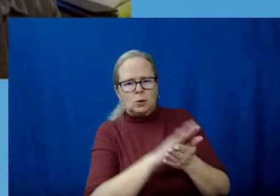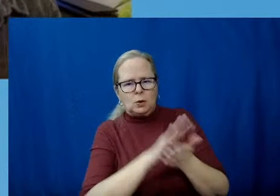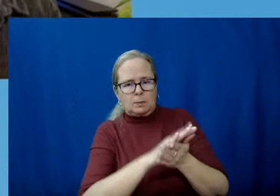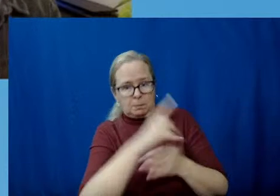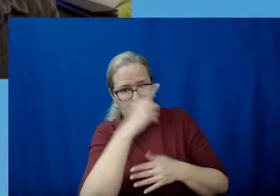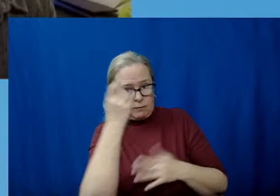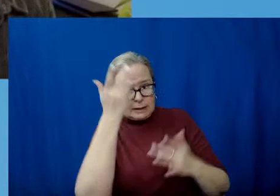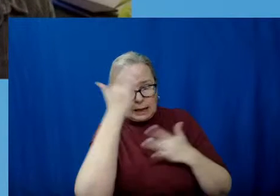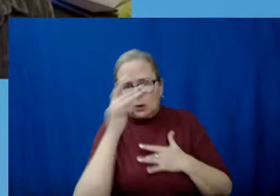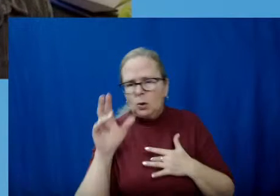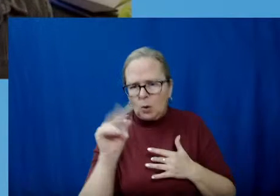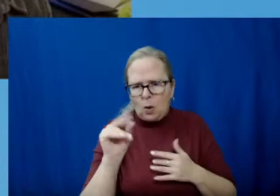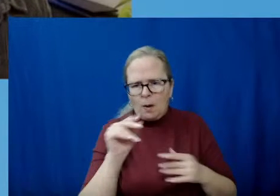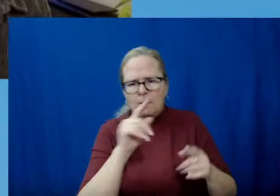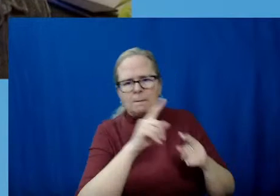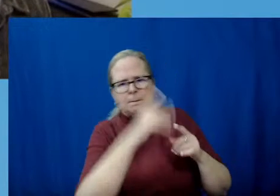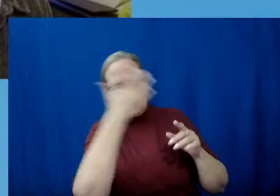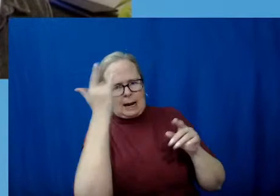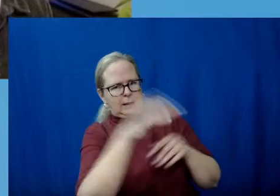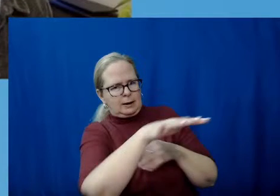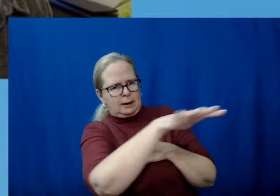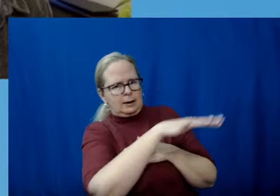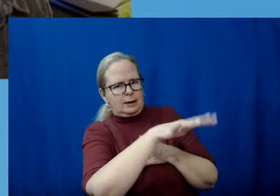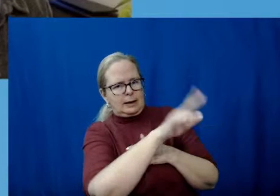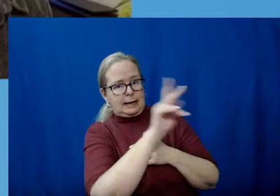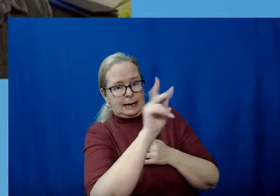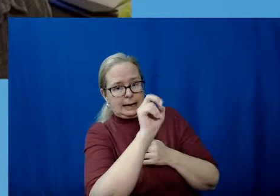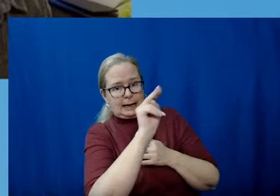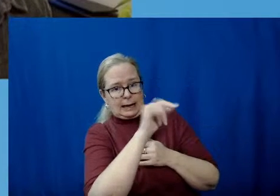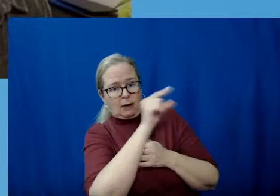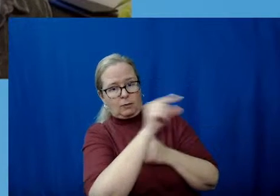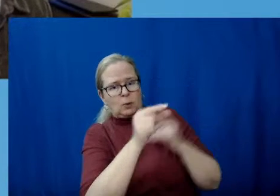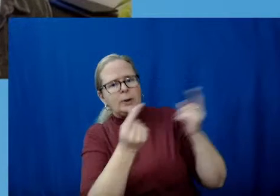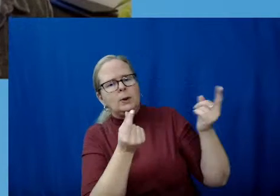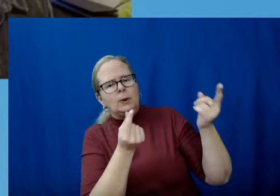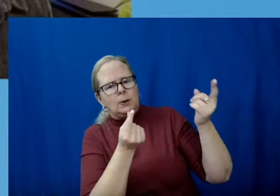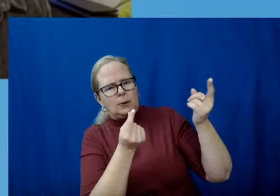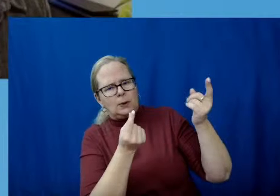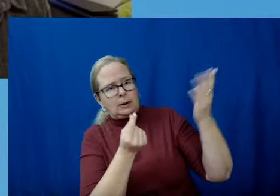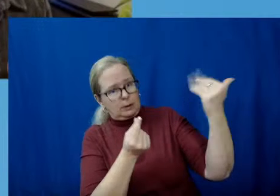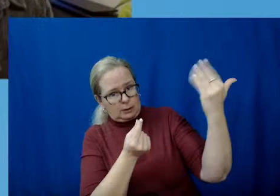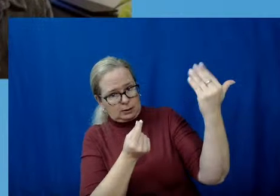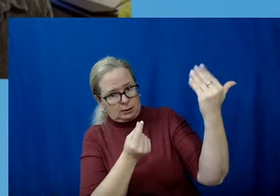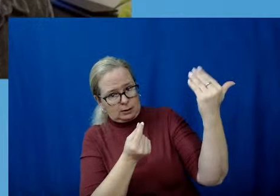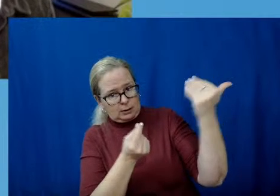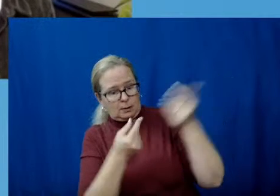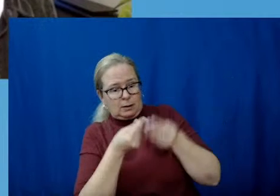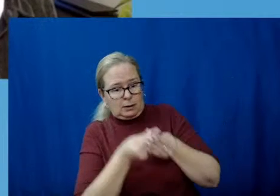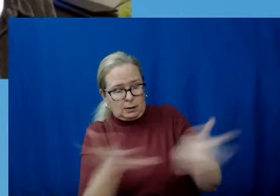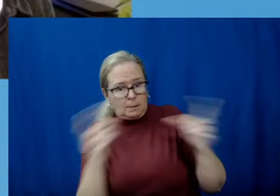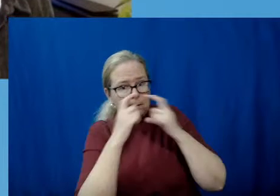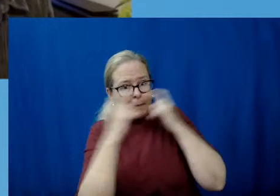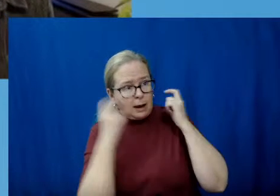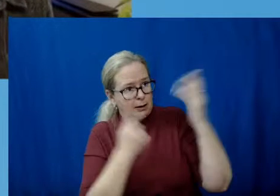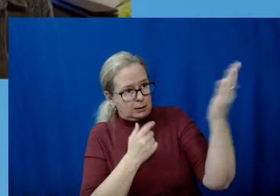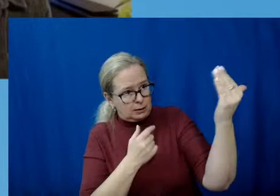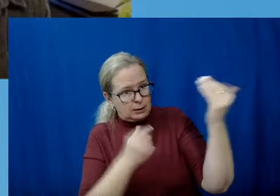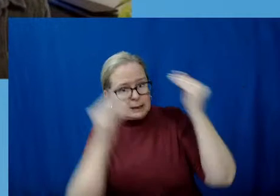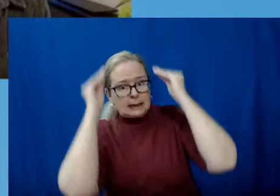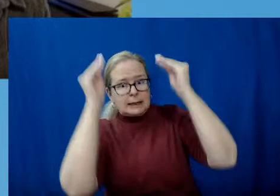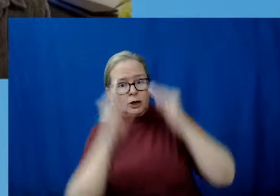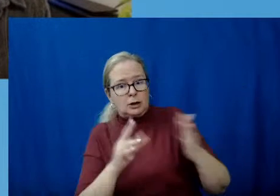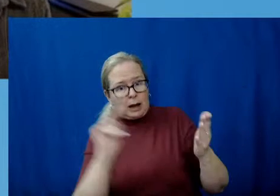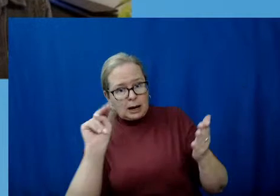me, but simply provide teachers with good masks and provide ventilation. That is a loss of humanity, and we have to sort